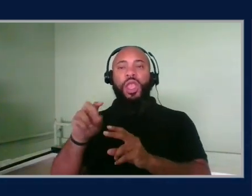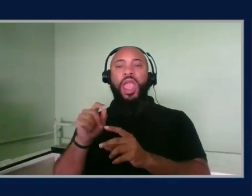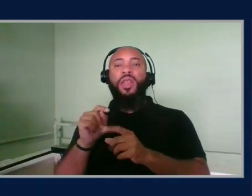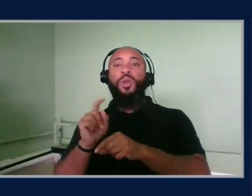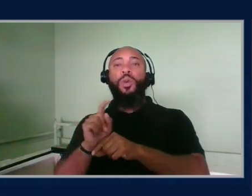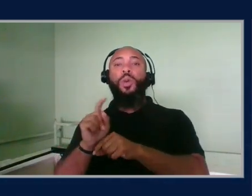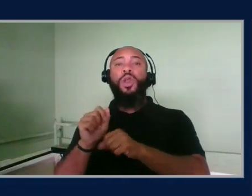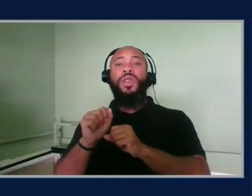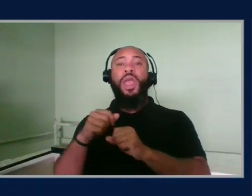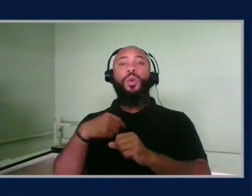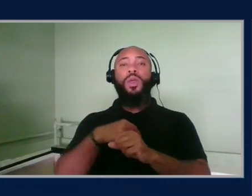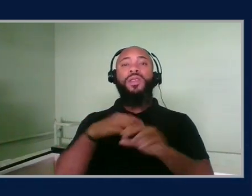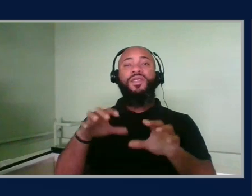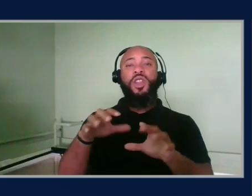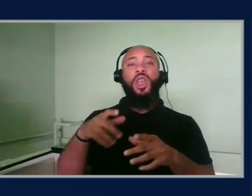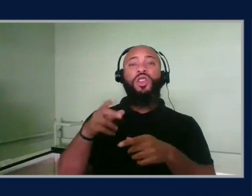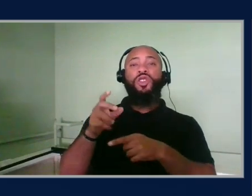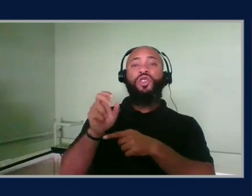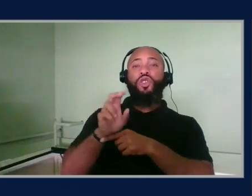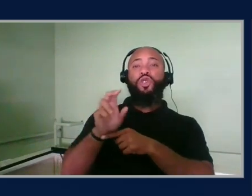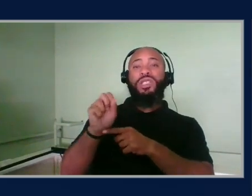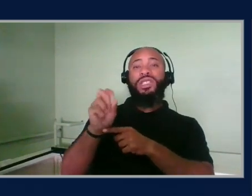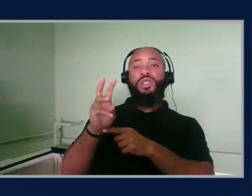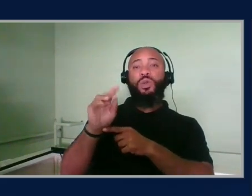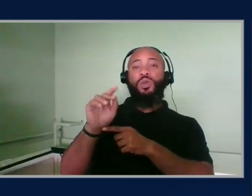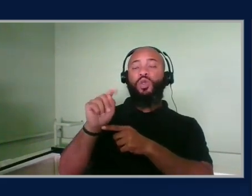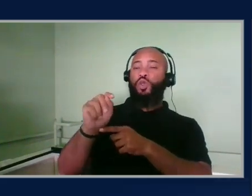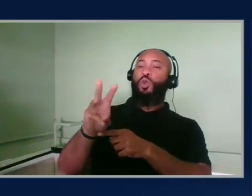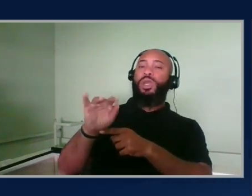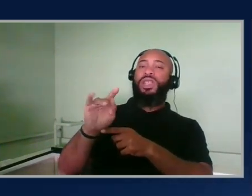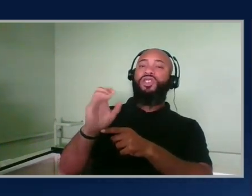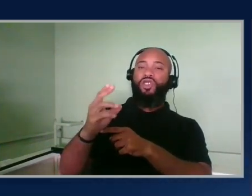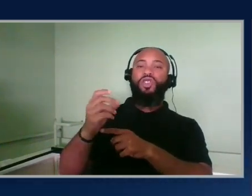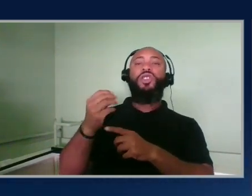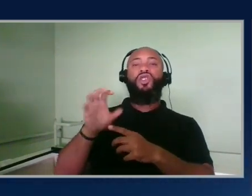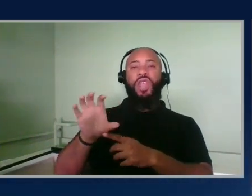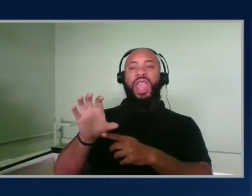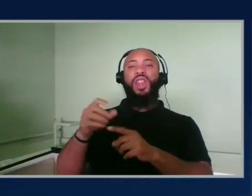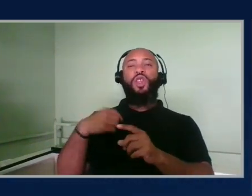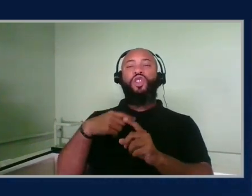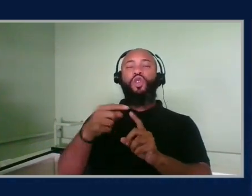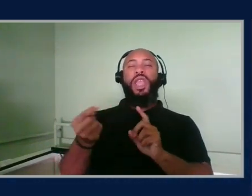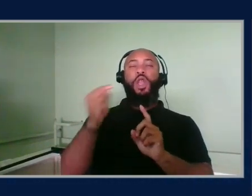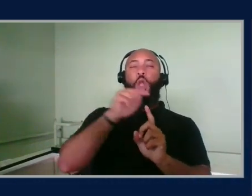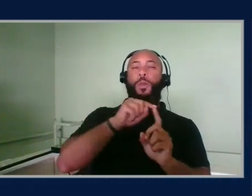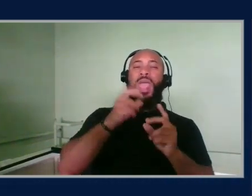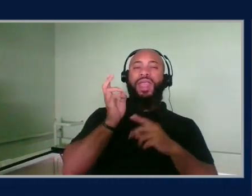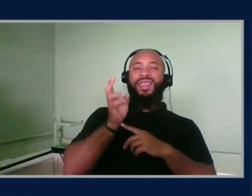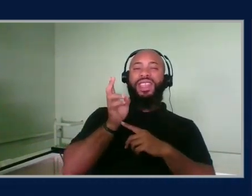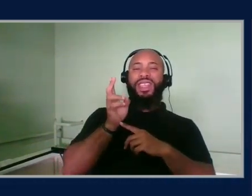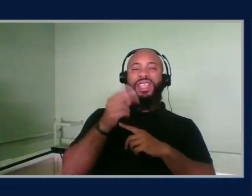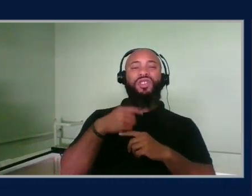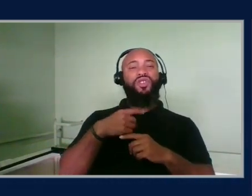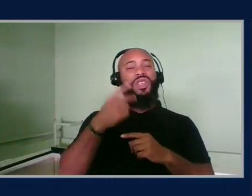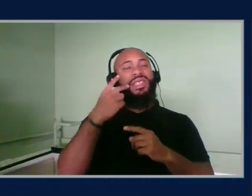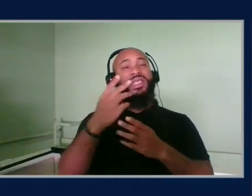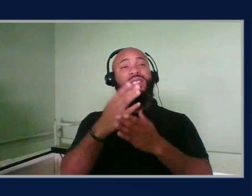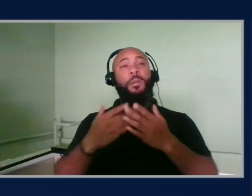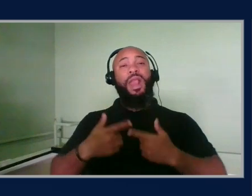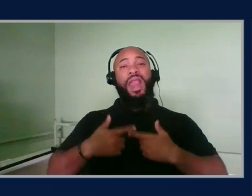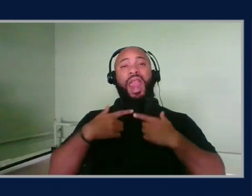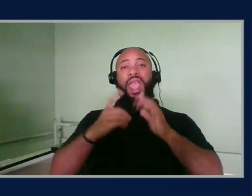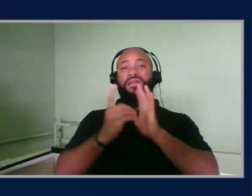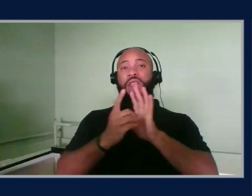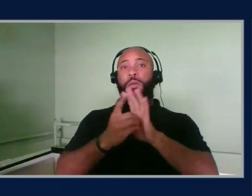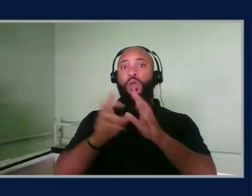done a few demos using Bedrock as well. So you can go back into our history on the Twitch side here and take a look at some live demos using